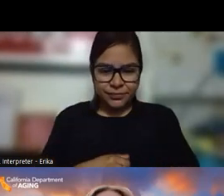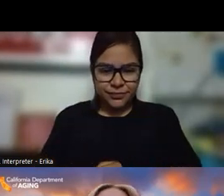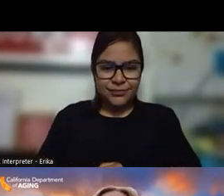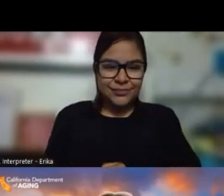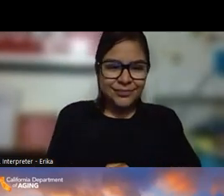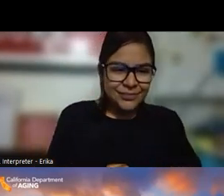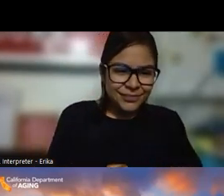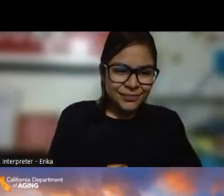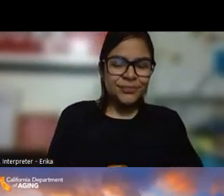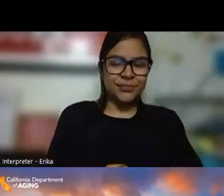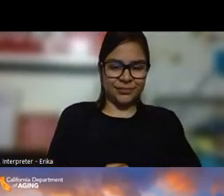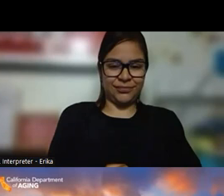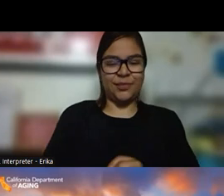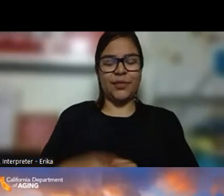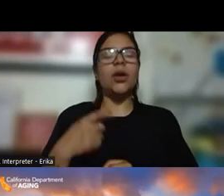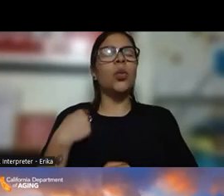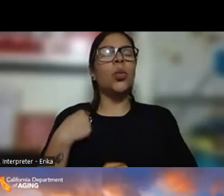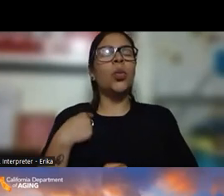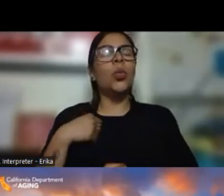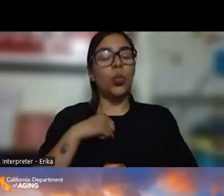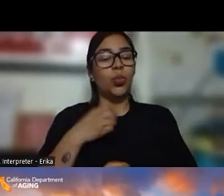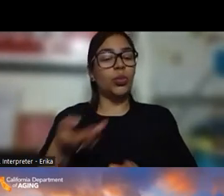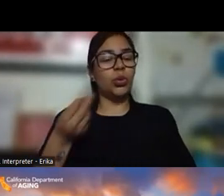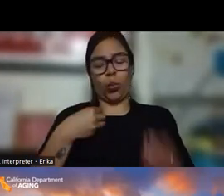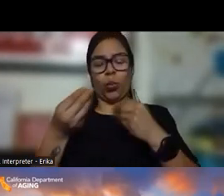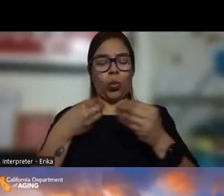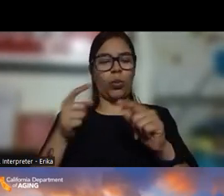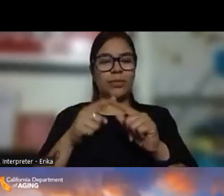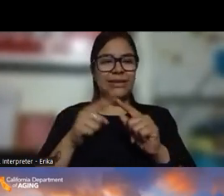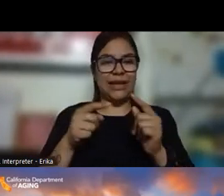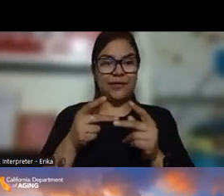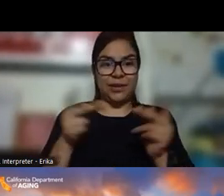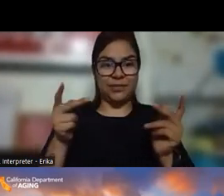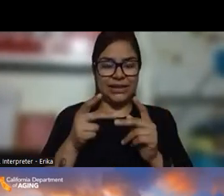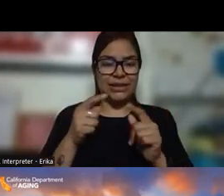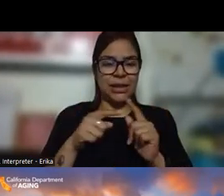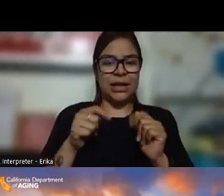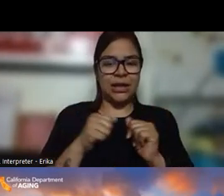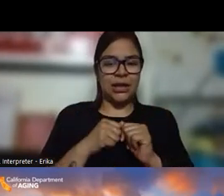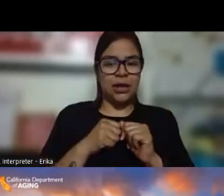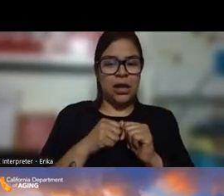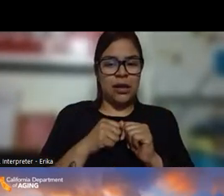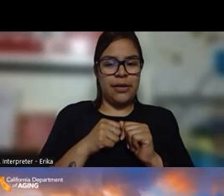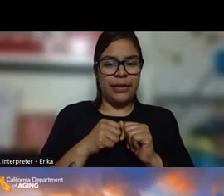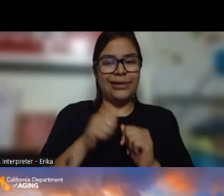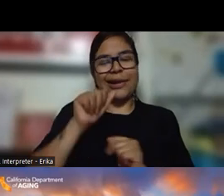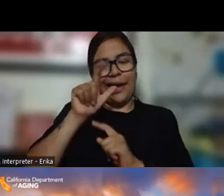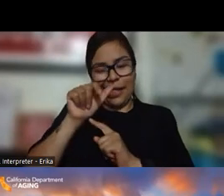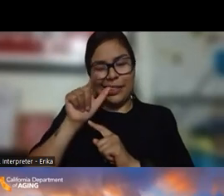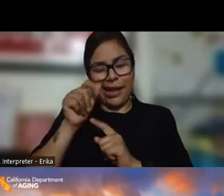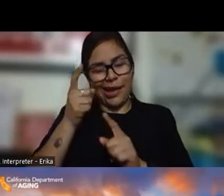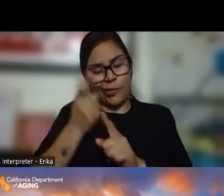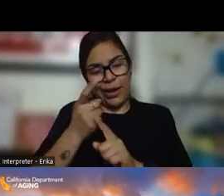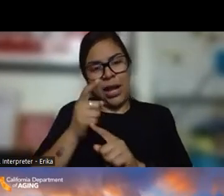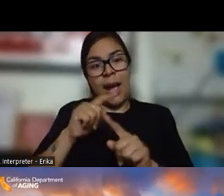first one. We received a lot of applications from Los Angeles area. So there is a lot of interest in LA and already a lot of great